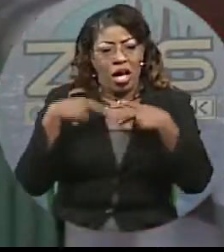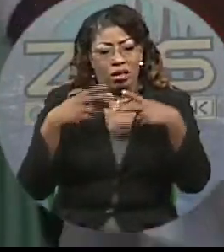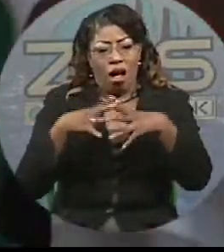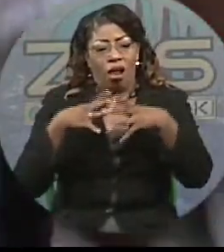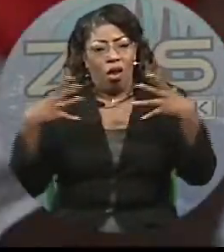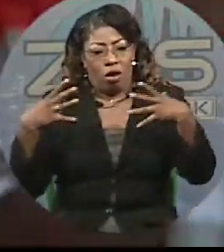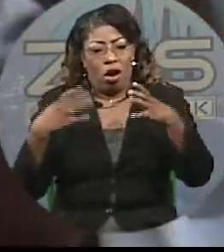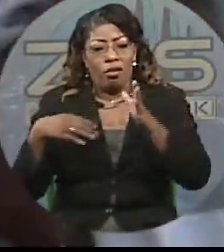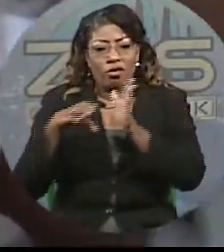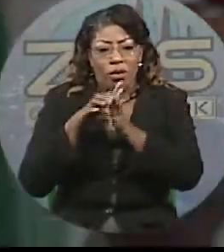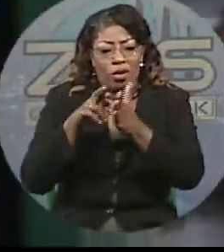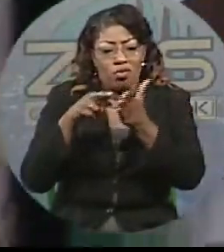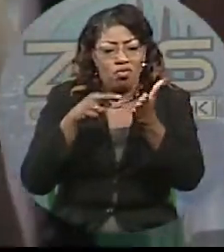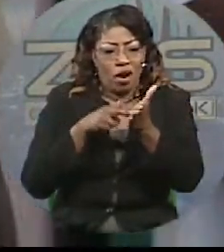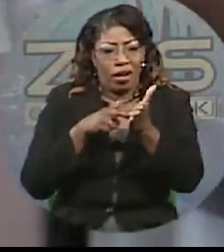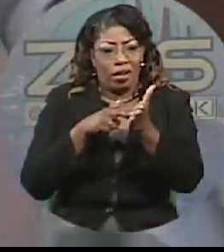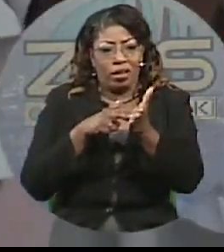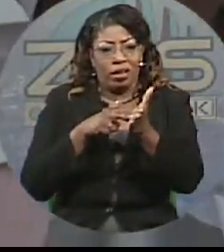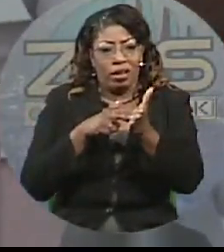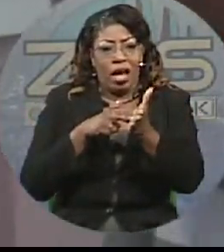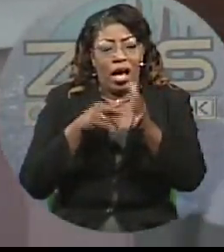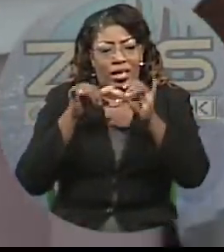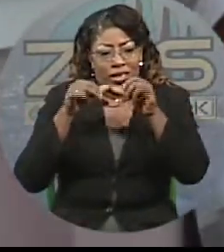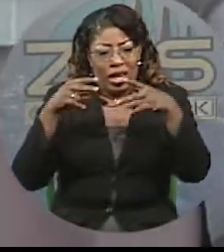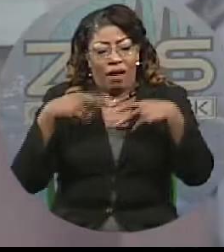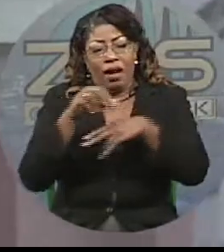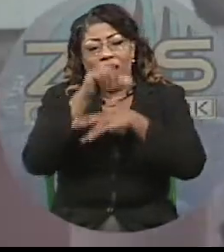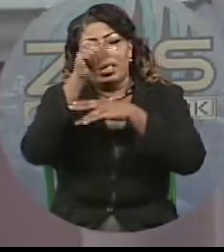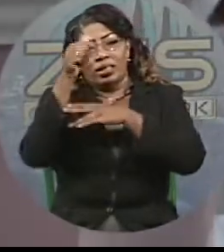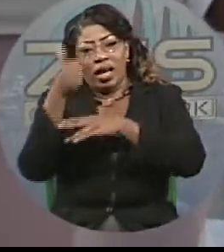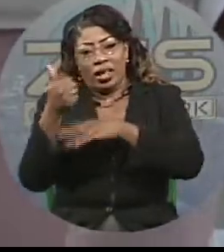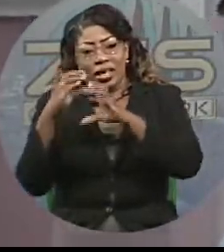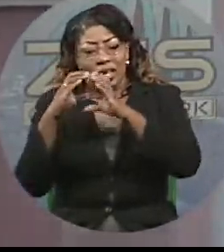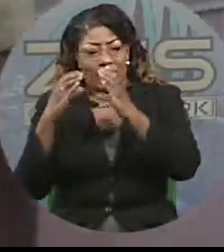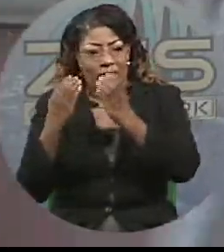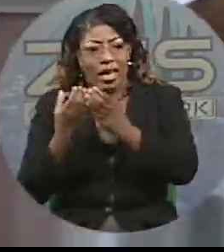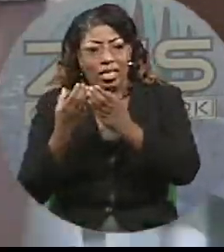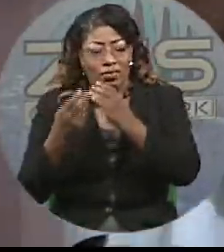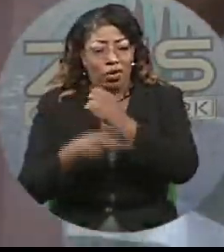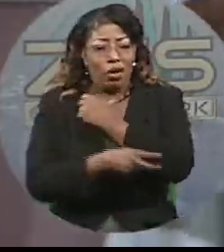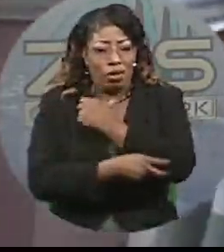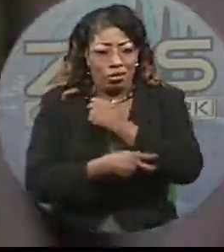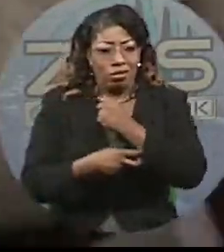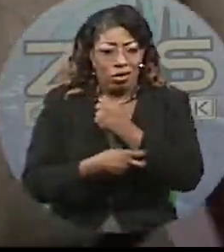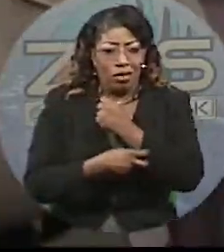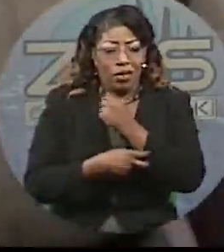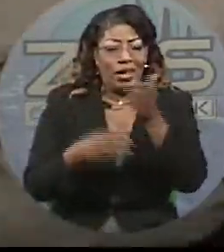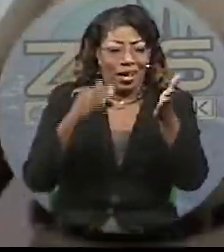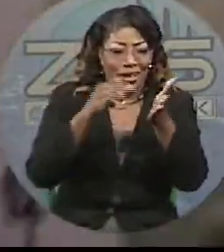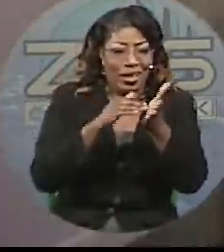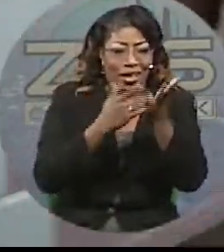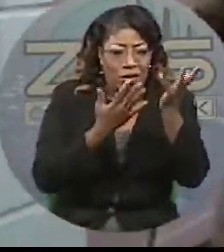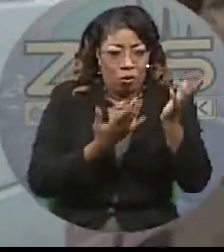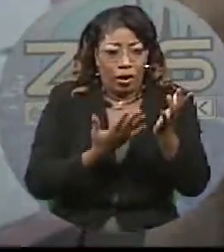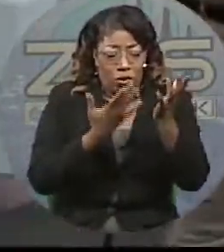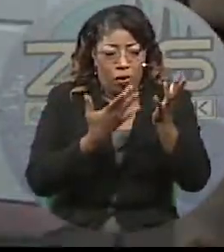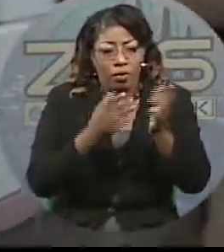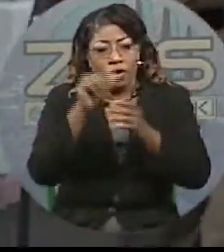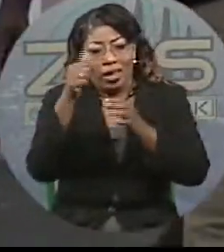fact that he has a similar matter already pending. Knowles' attorney, Terrell Butler, also agreed that the sentence was lenient. However, she